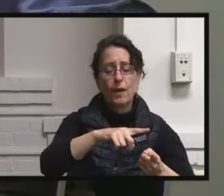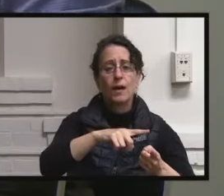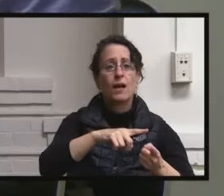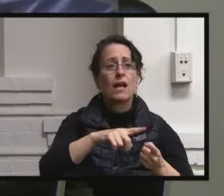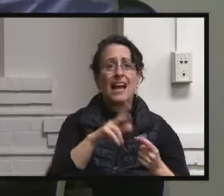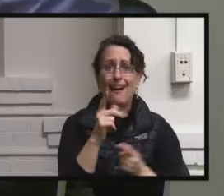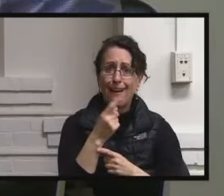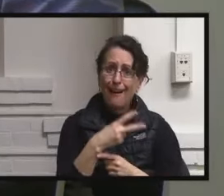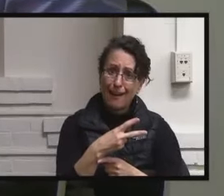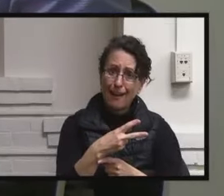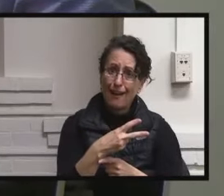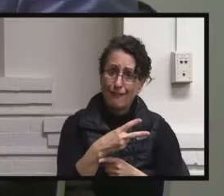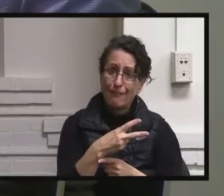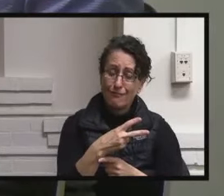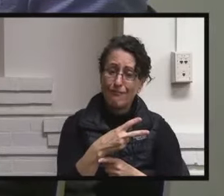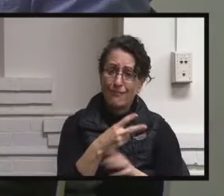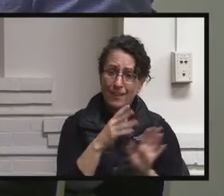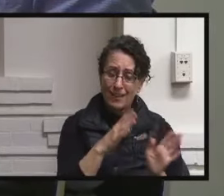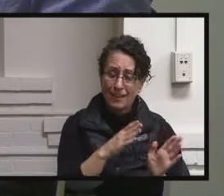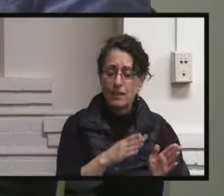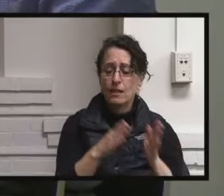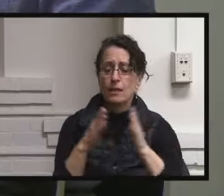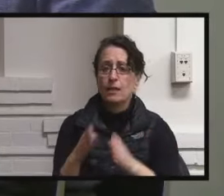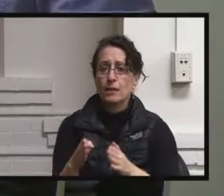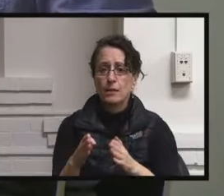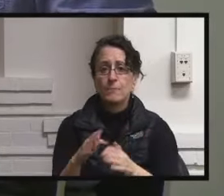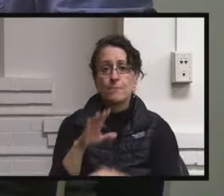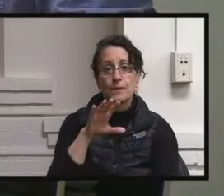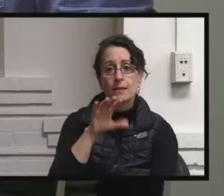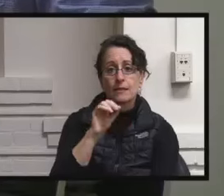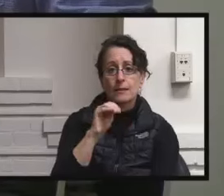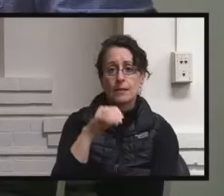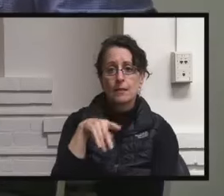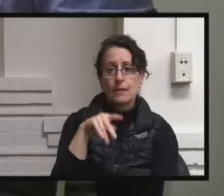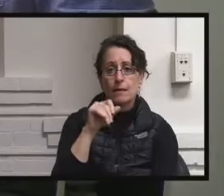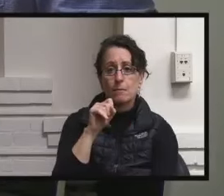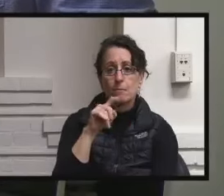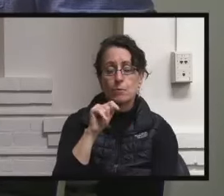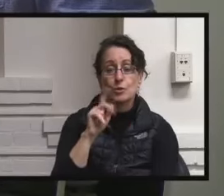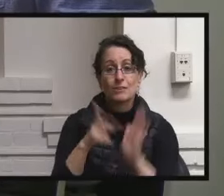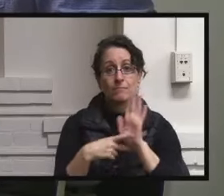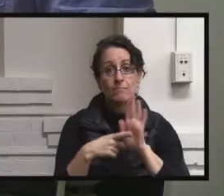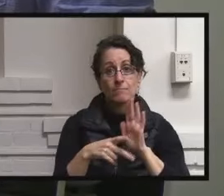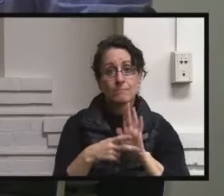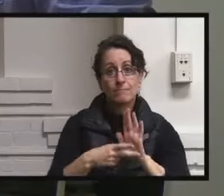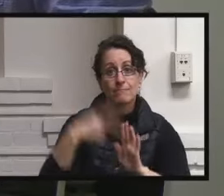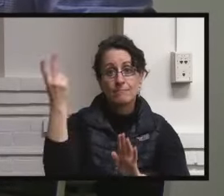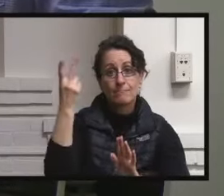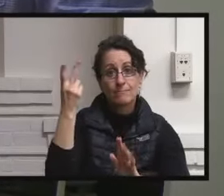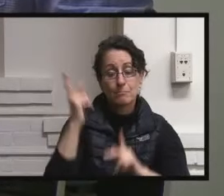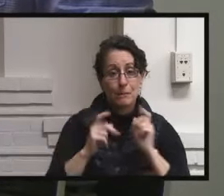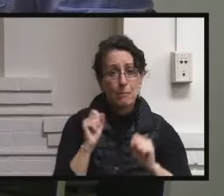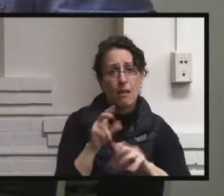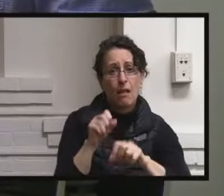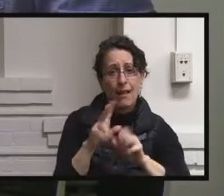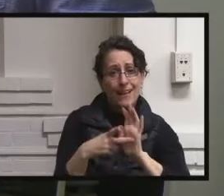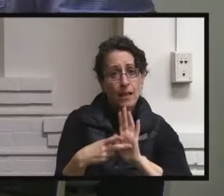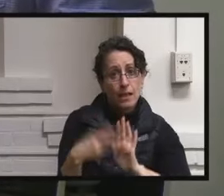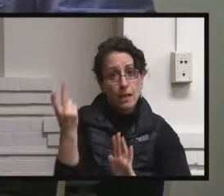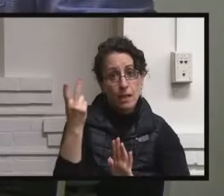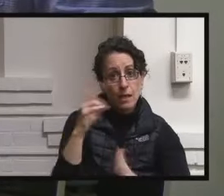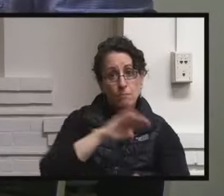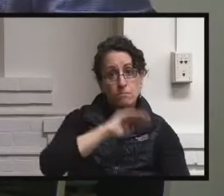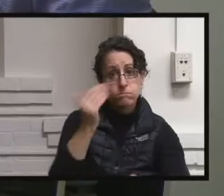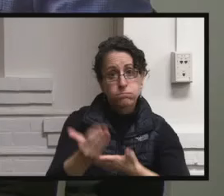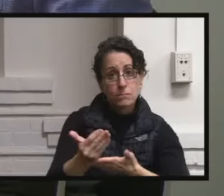little better, that the volume of compostable material is doubled, and that recycling is